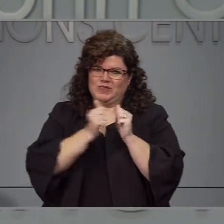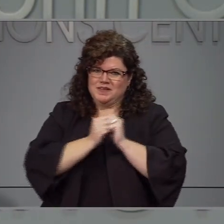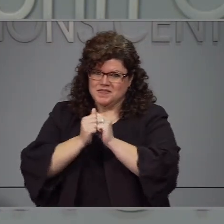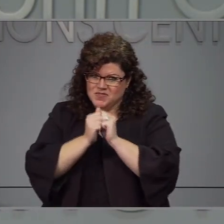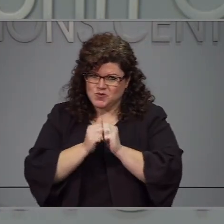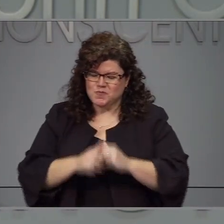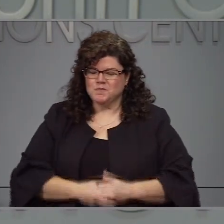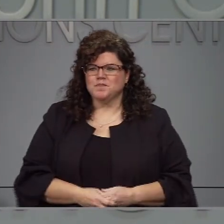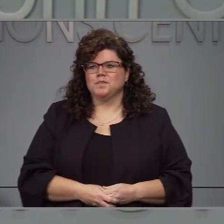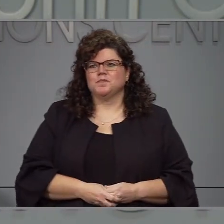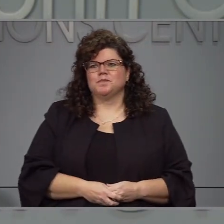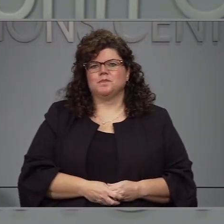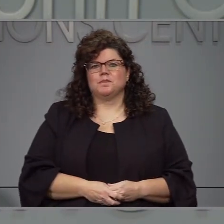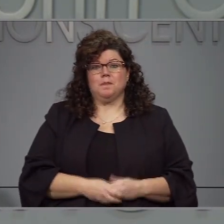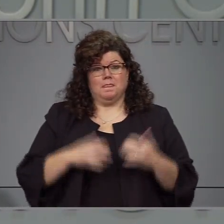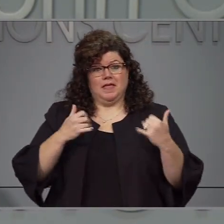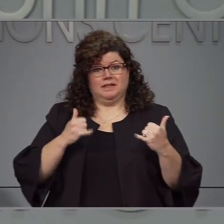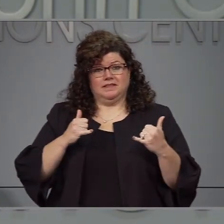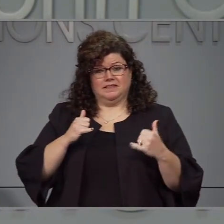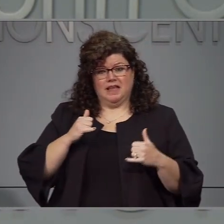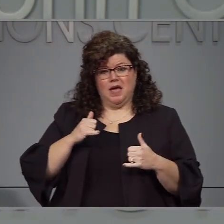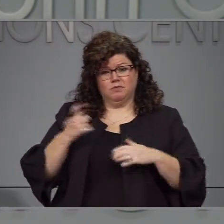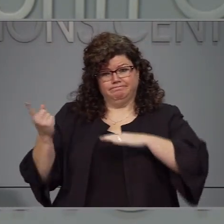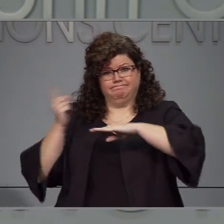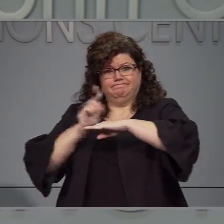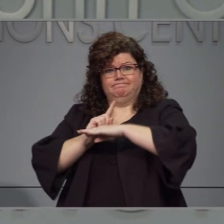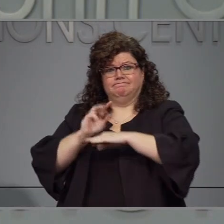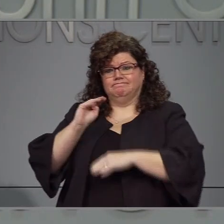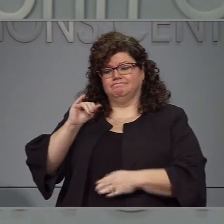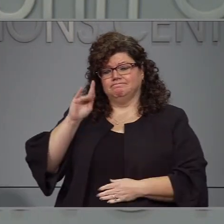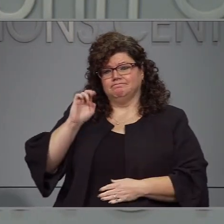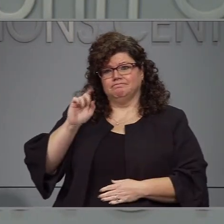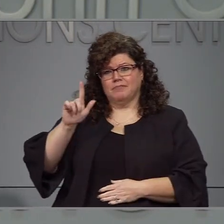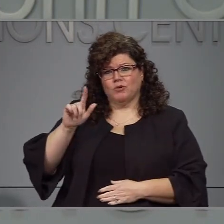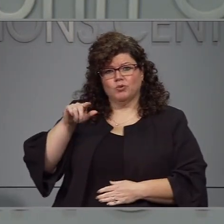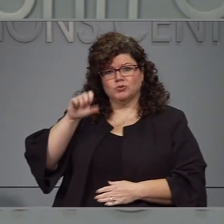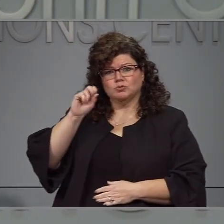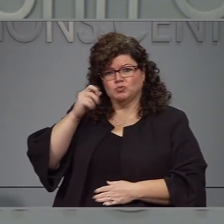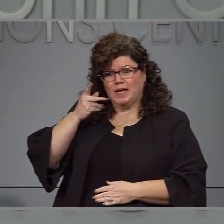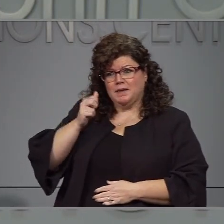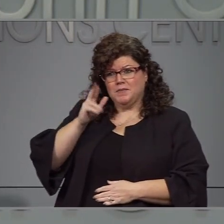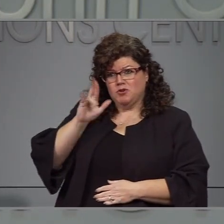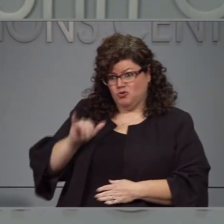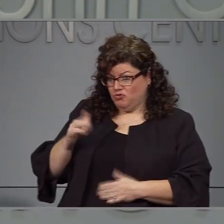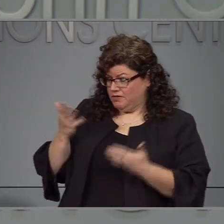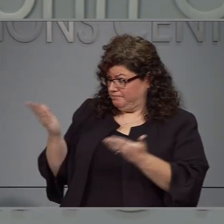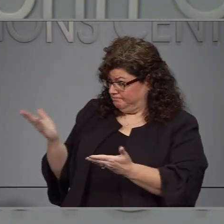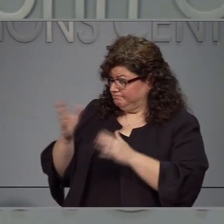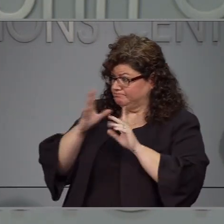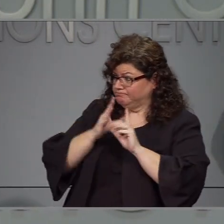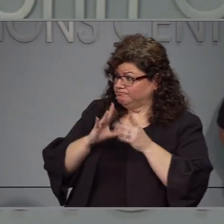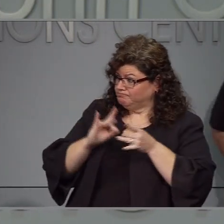I'd like to ask our Director of Emergency Management, Mike Sprayberry, to share an update with us. Mike?